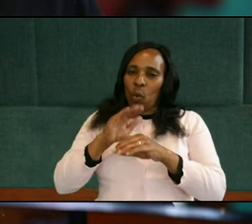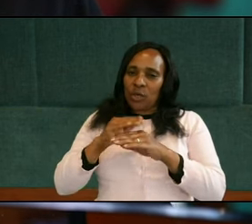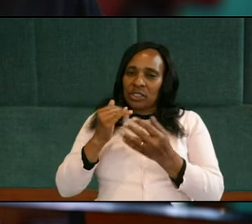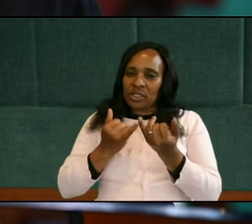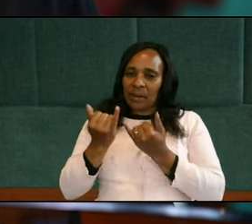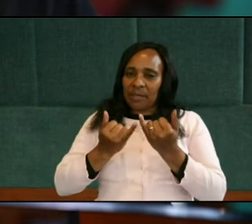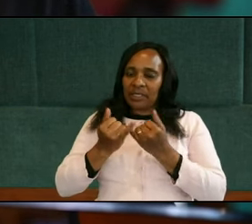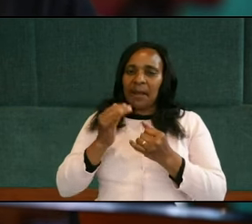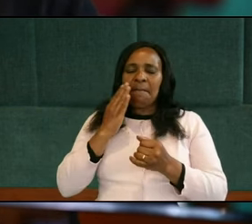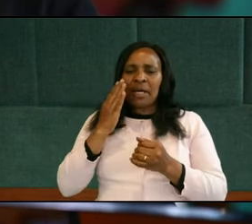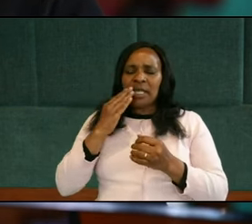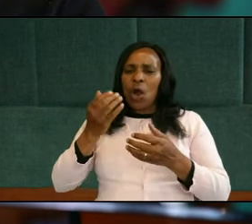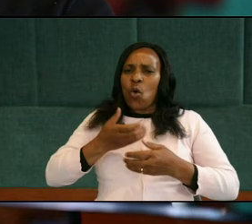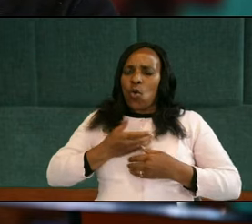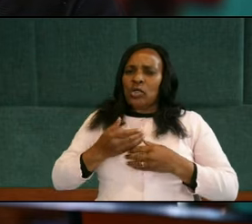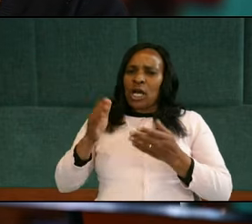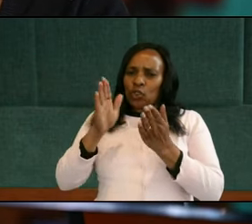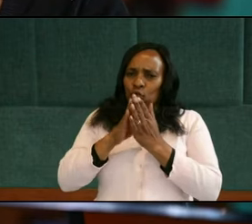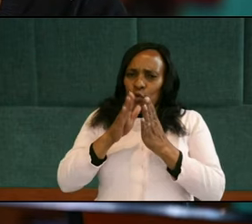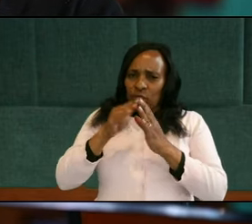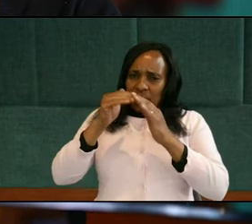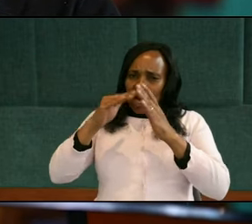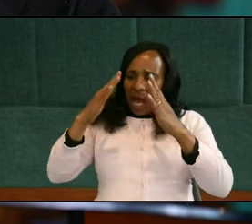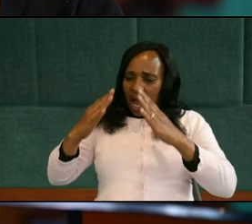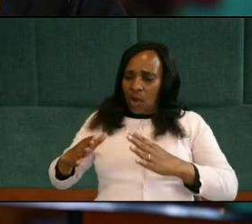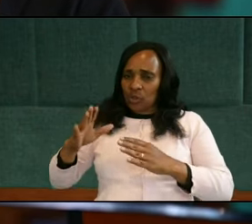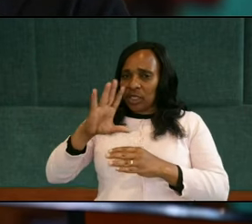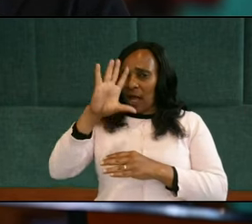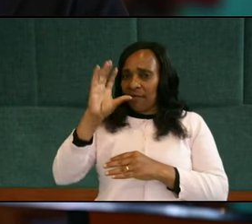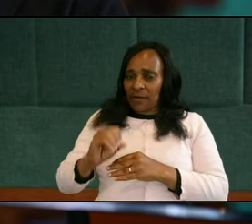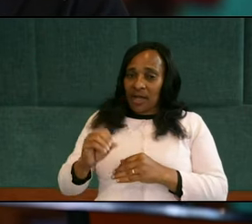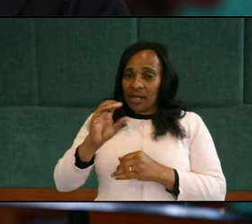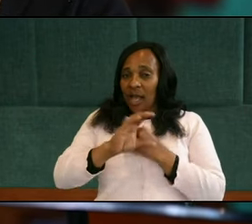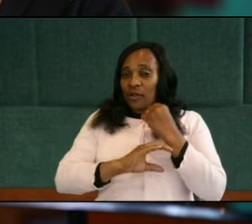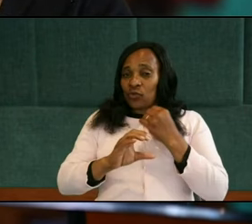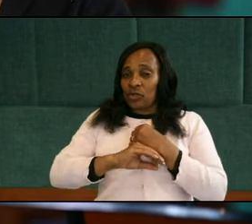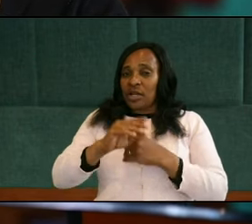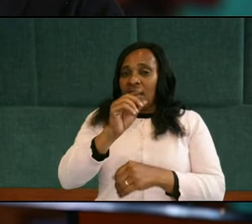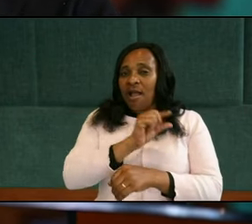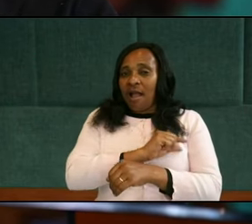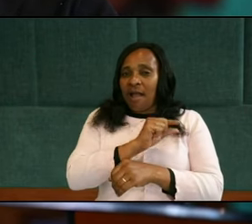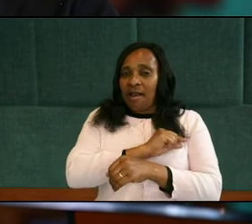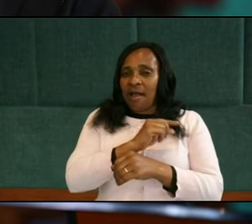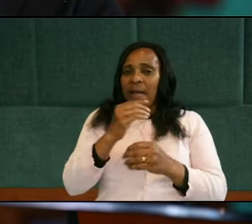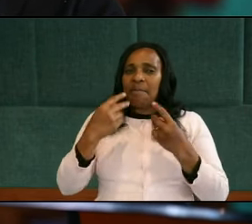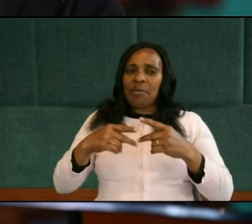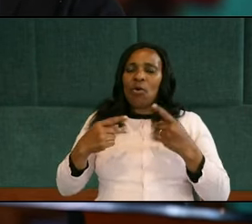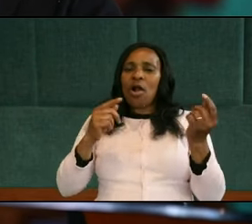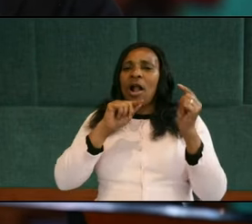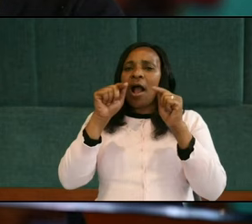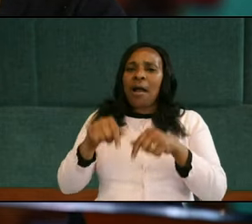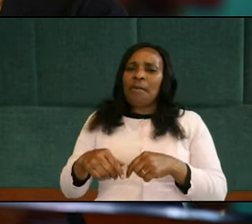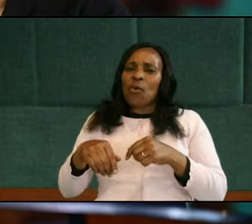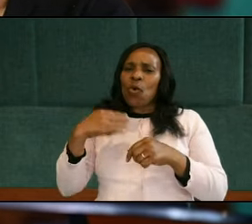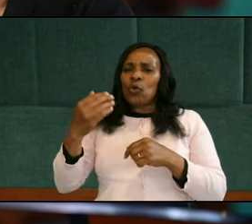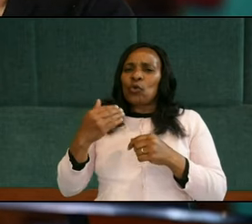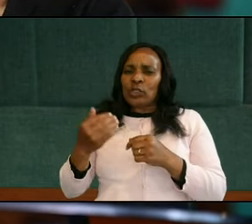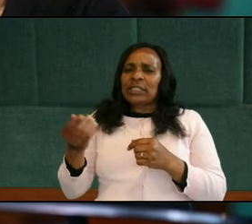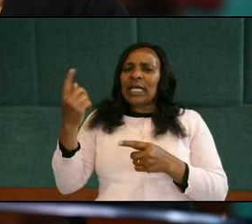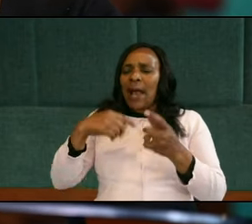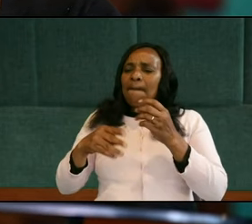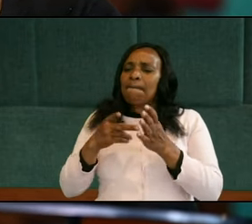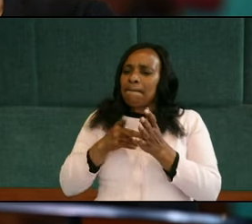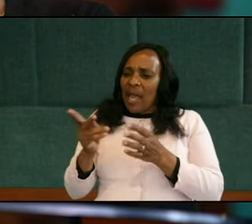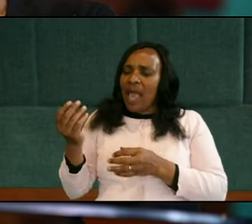Mother owned a store in her house in the African country of Ghana. People came to the store every day to buy milk, bread, eggs,